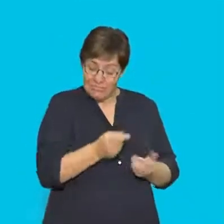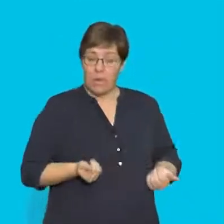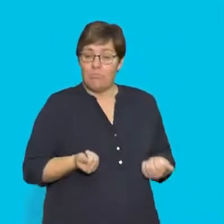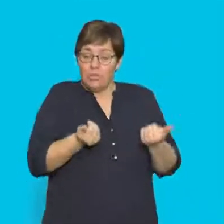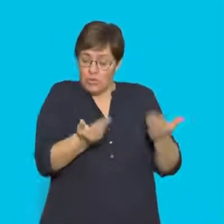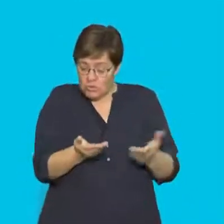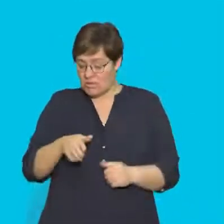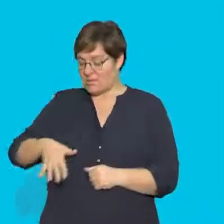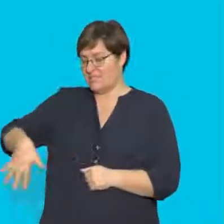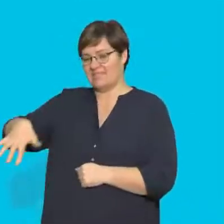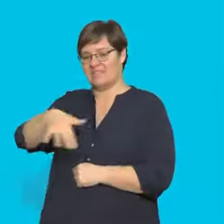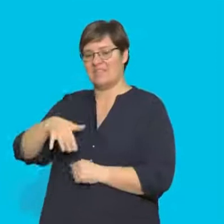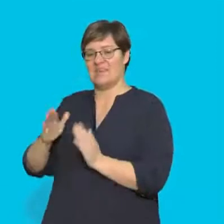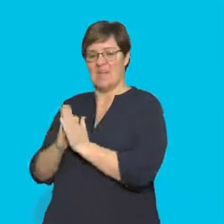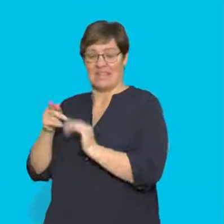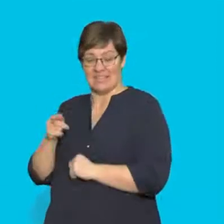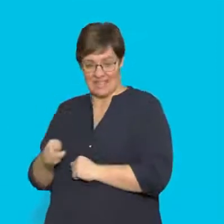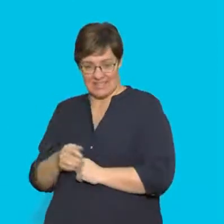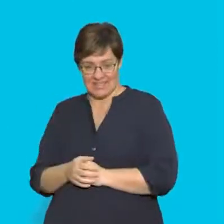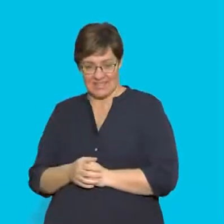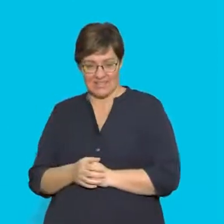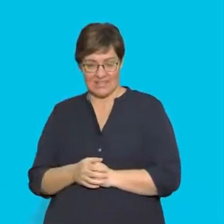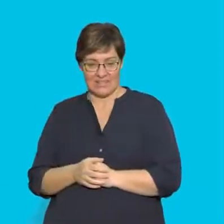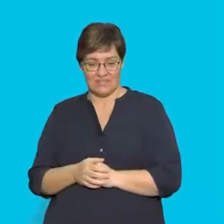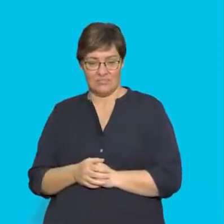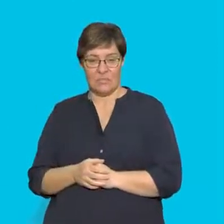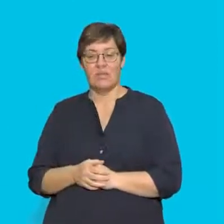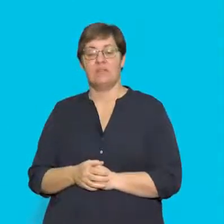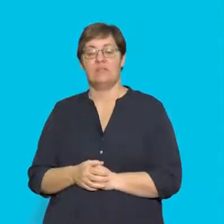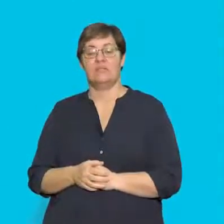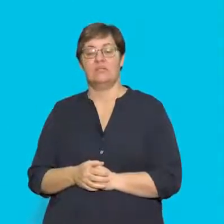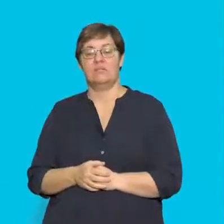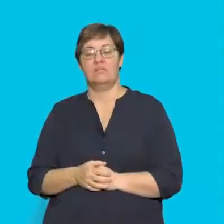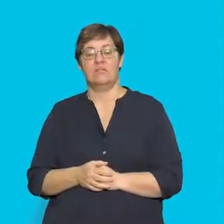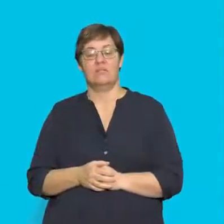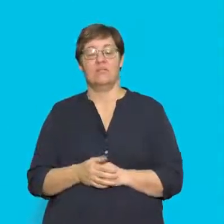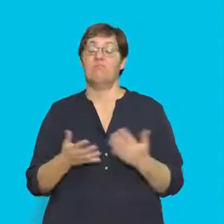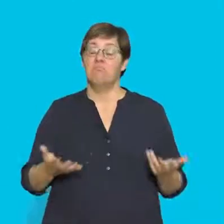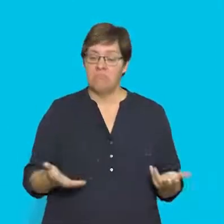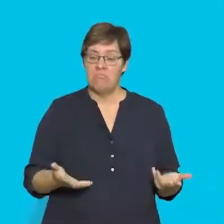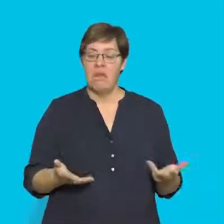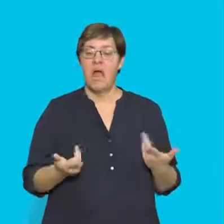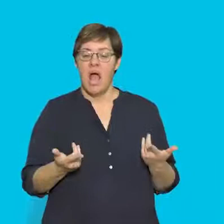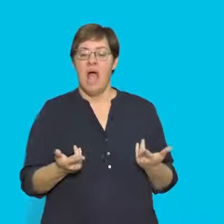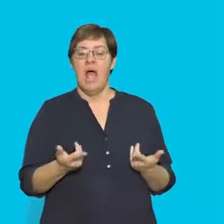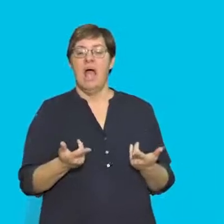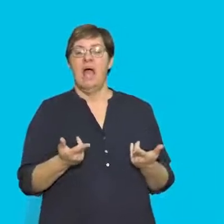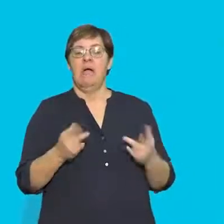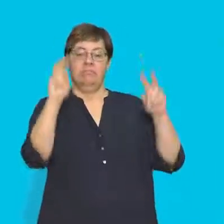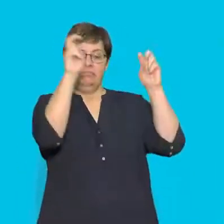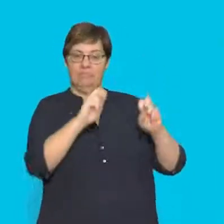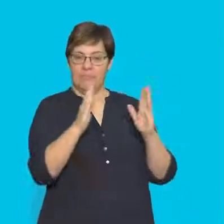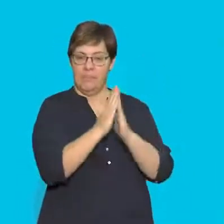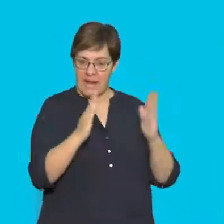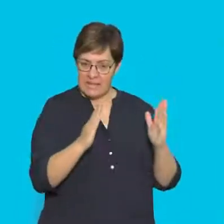field, and we can deal with that in terms of electromagnets, where we